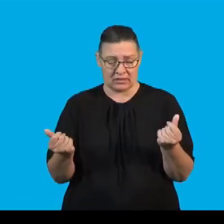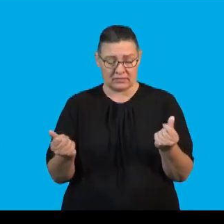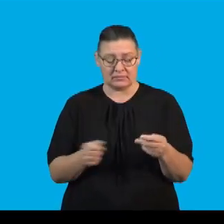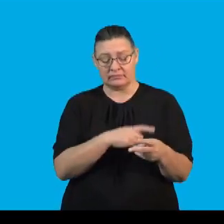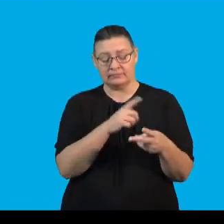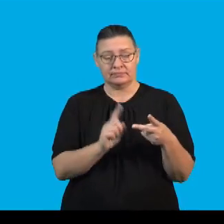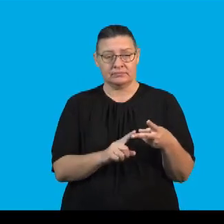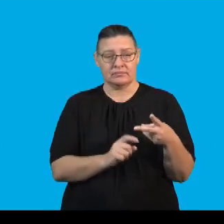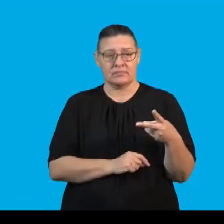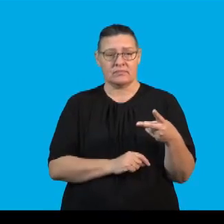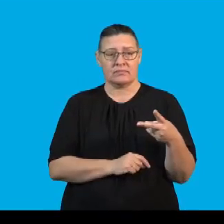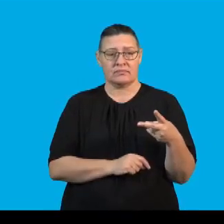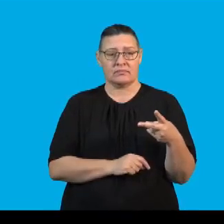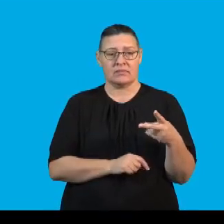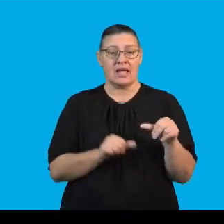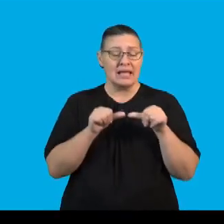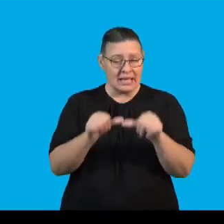does not degenerate